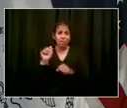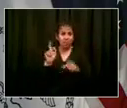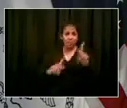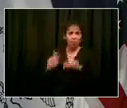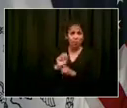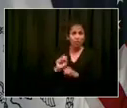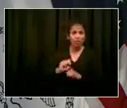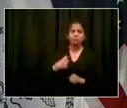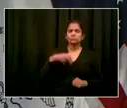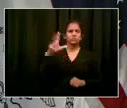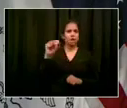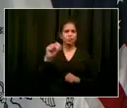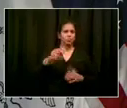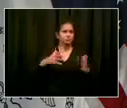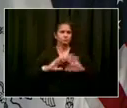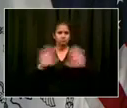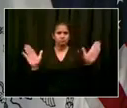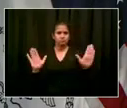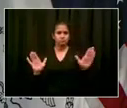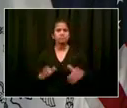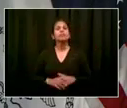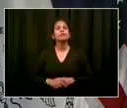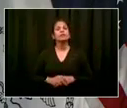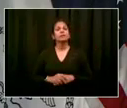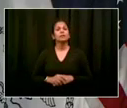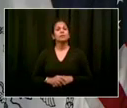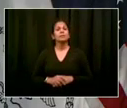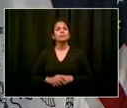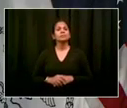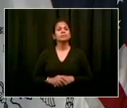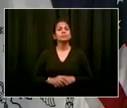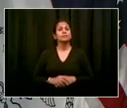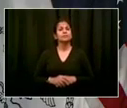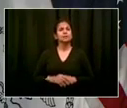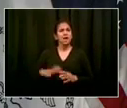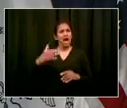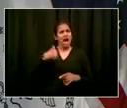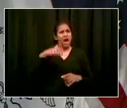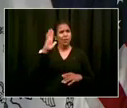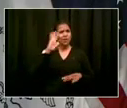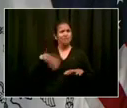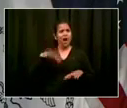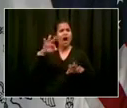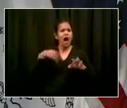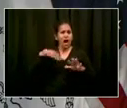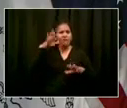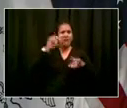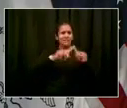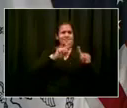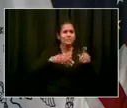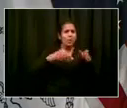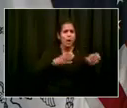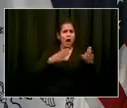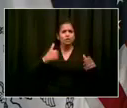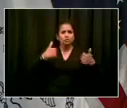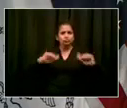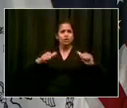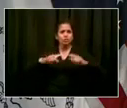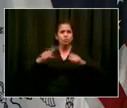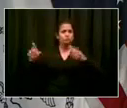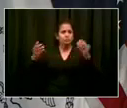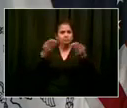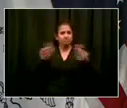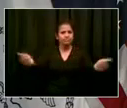with healthcare savings, and we're going to do more. But here's what's just broken in this whole